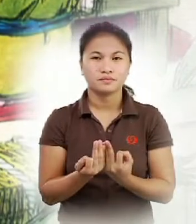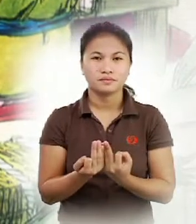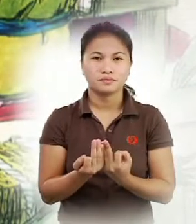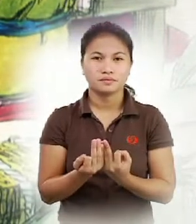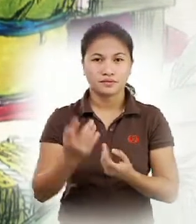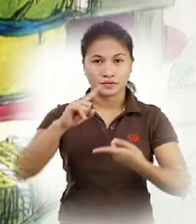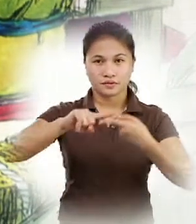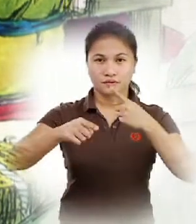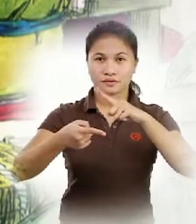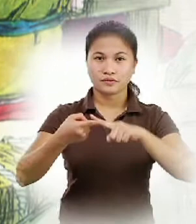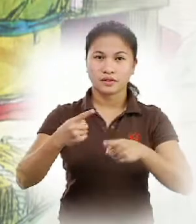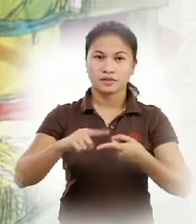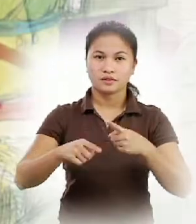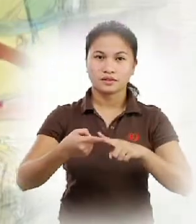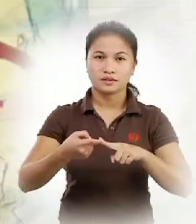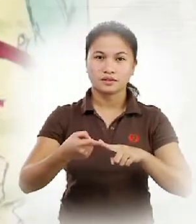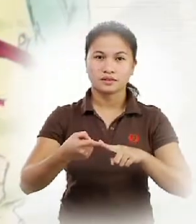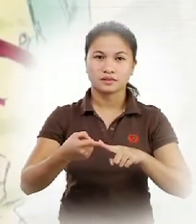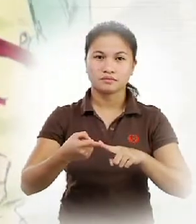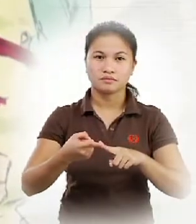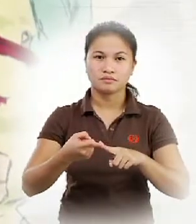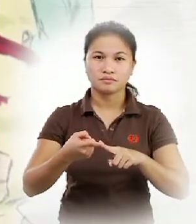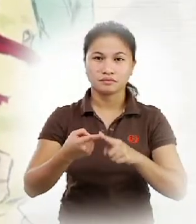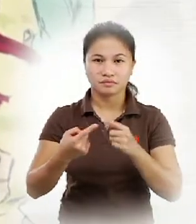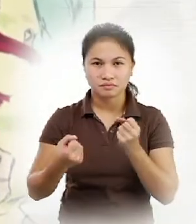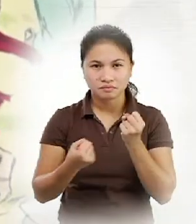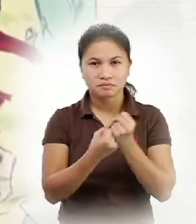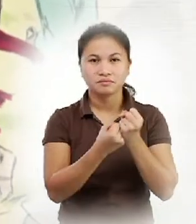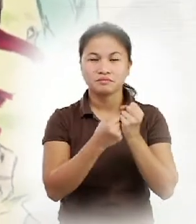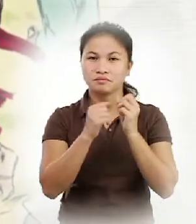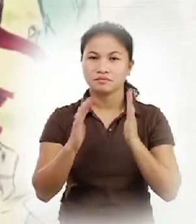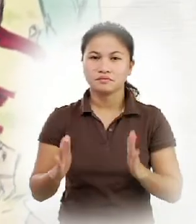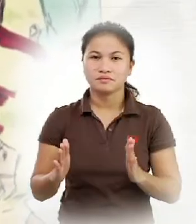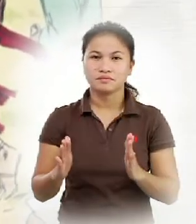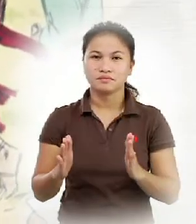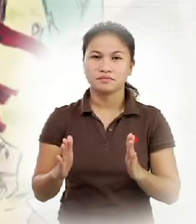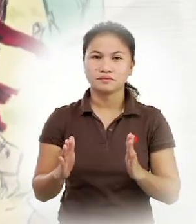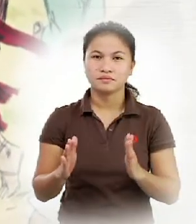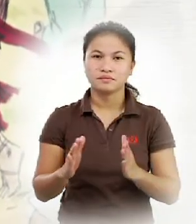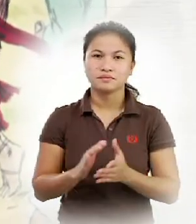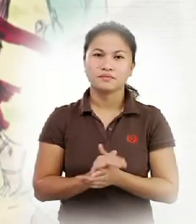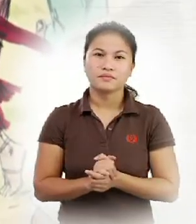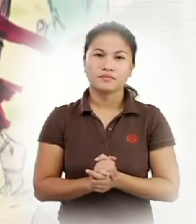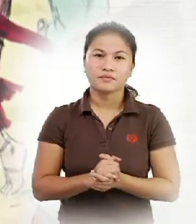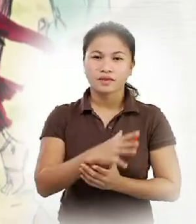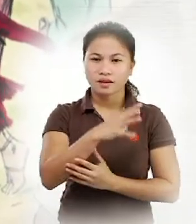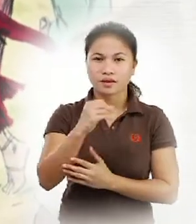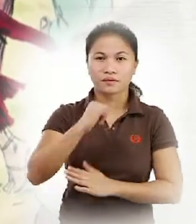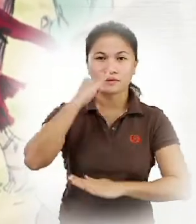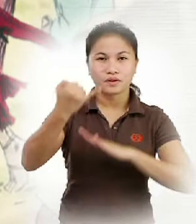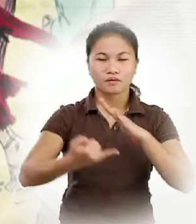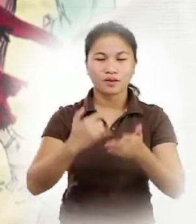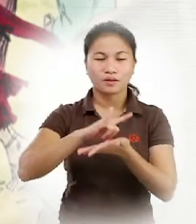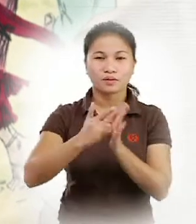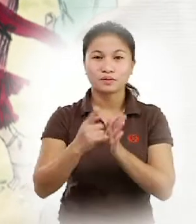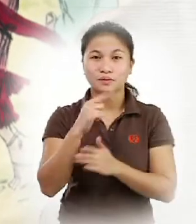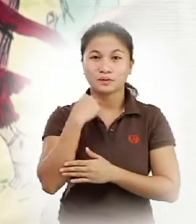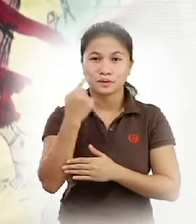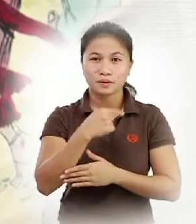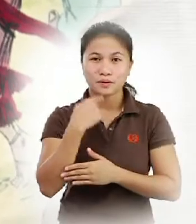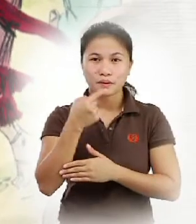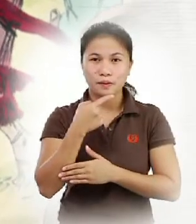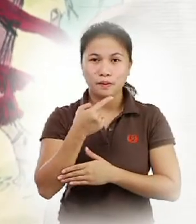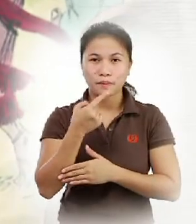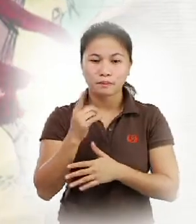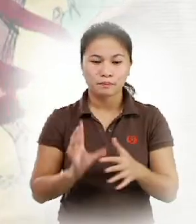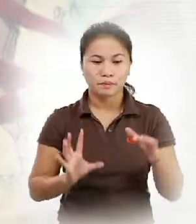friends, benefactors. In other words, we invite those who belong to our group, who